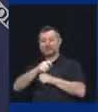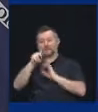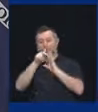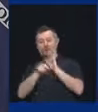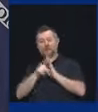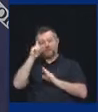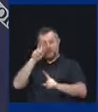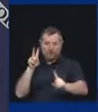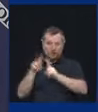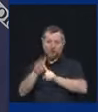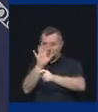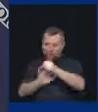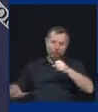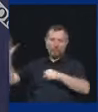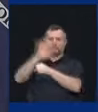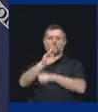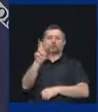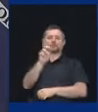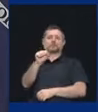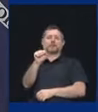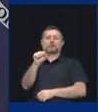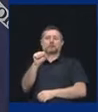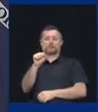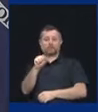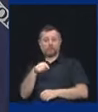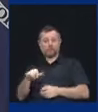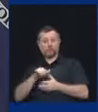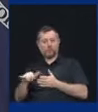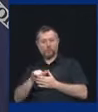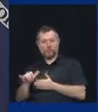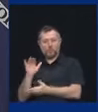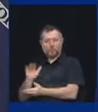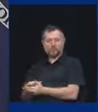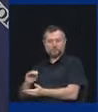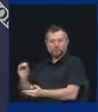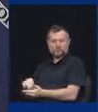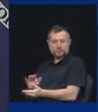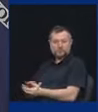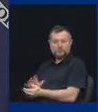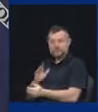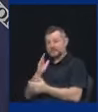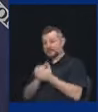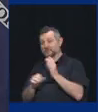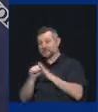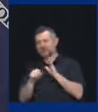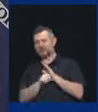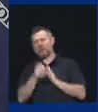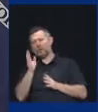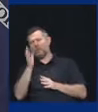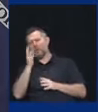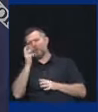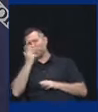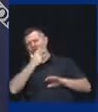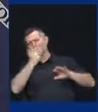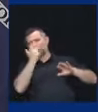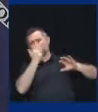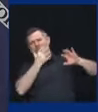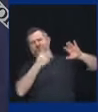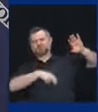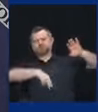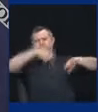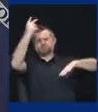you have New York on one end, one of the lowest positivity, and then you have states that have like 4 or 5 times our positivity. They